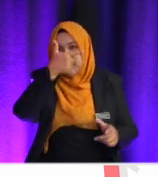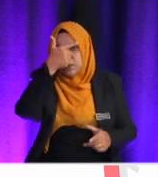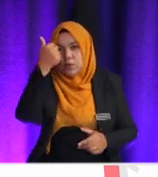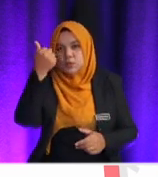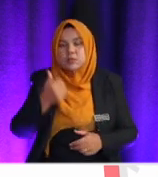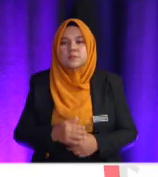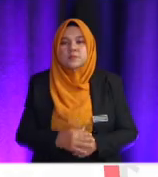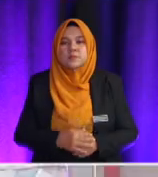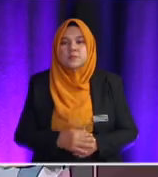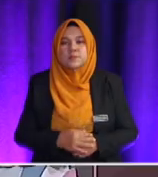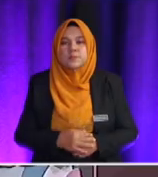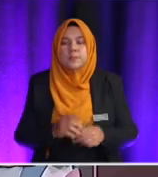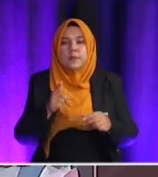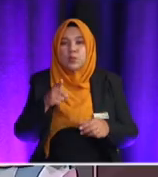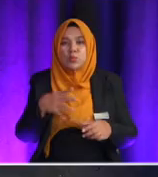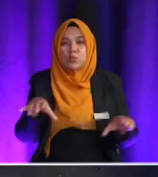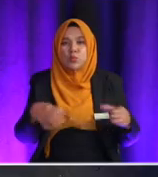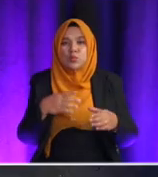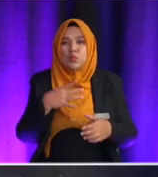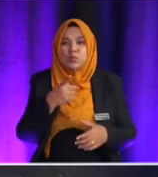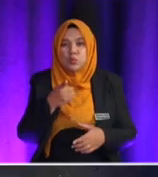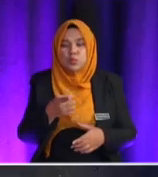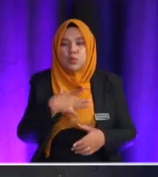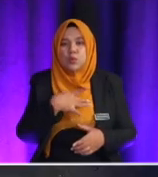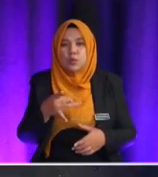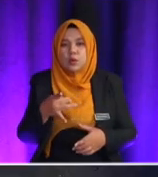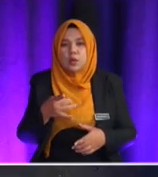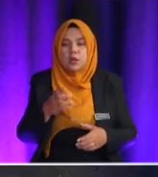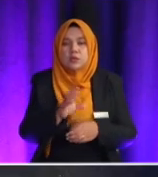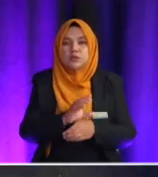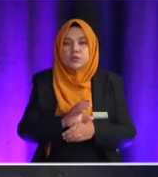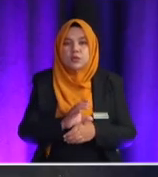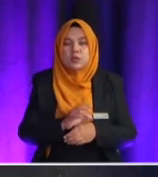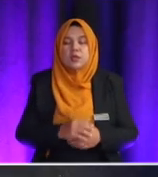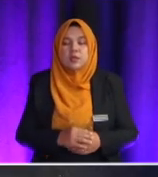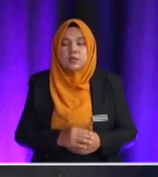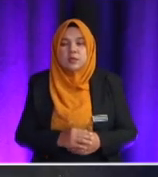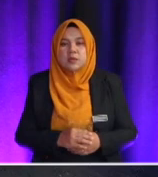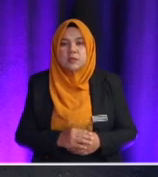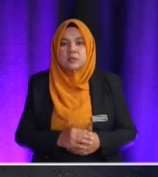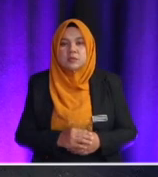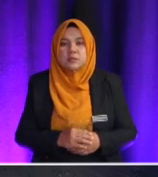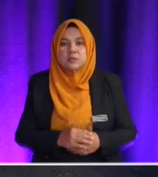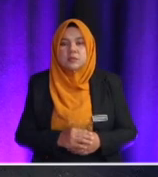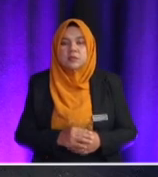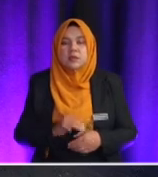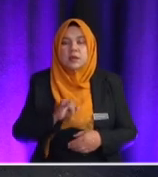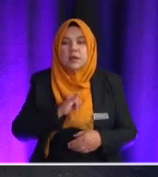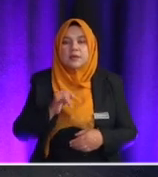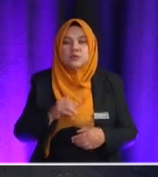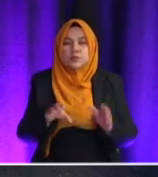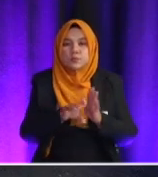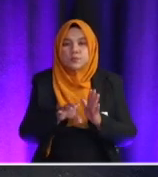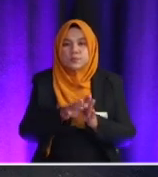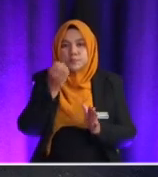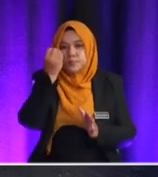So do you like chocolate? Yes, I do. Yeah. Because chocolates are delicious. Yes,